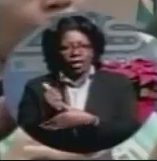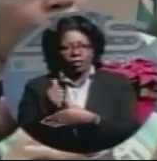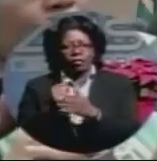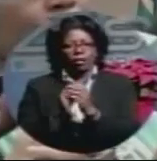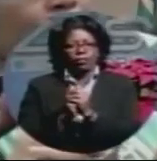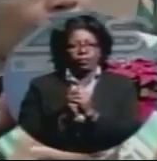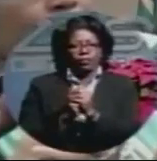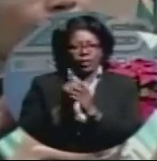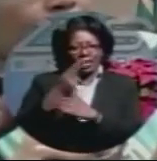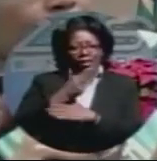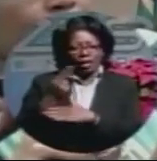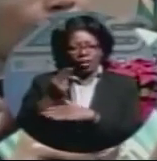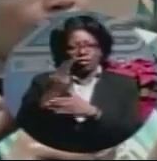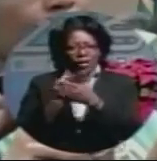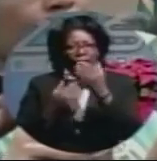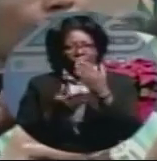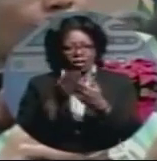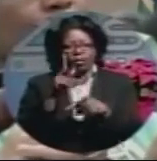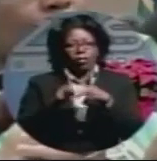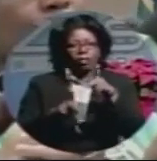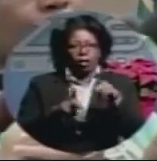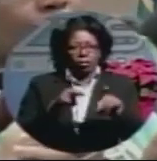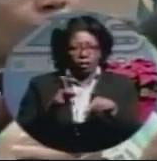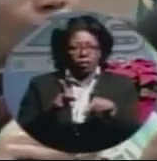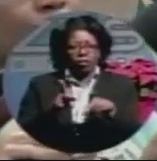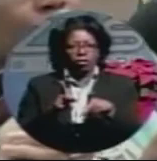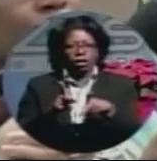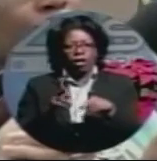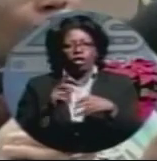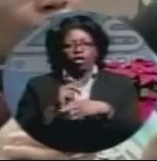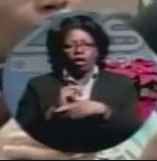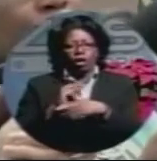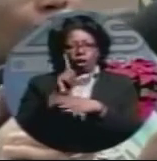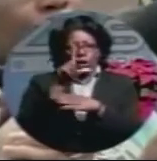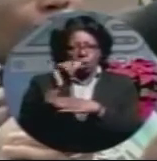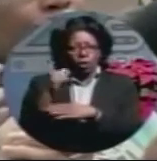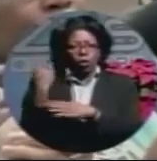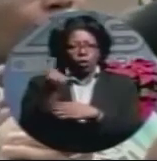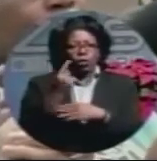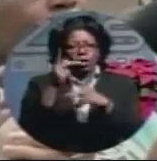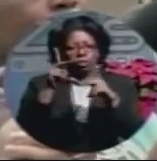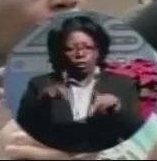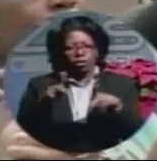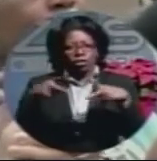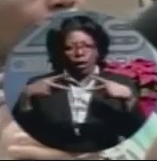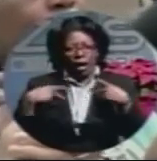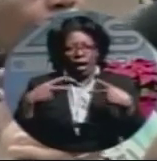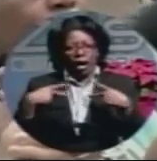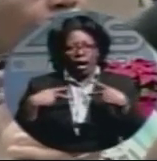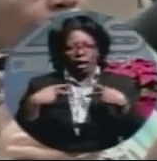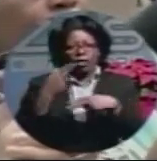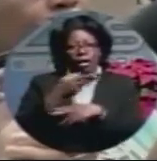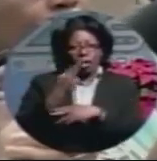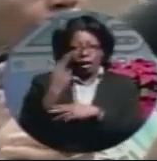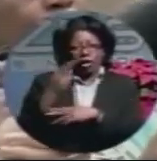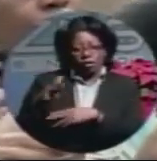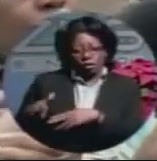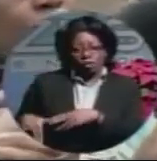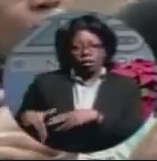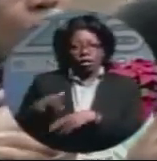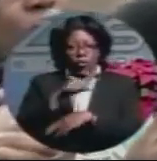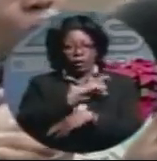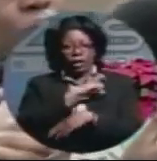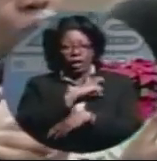Guns in the hands of members of the public are illegal. The only people authorized to have guns are police officers, duly authorized, members of the Defense